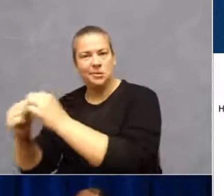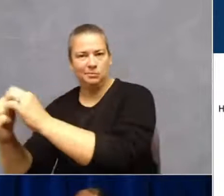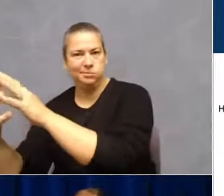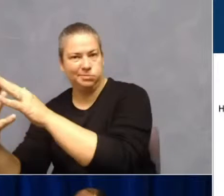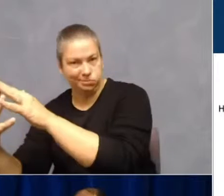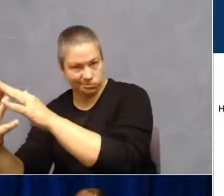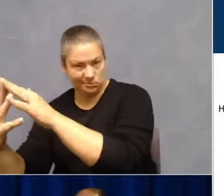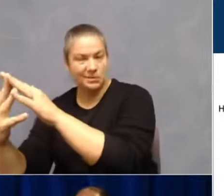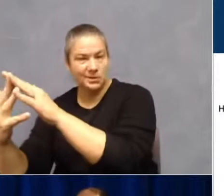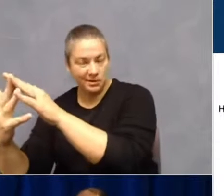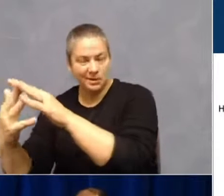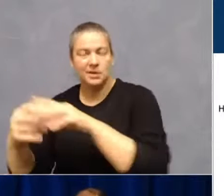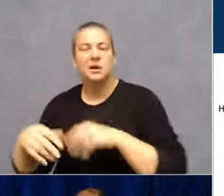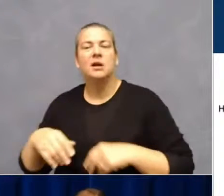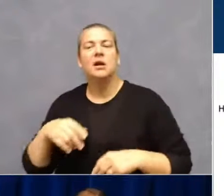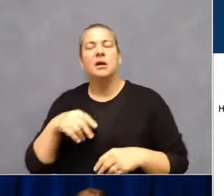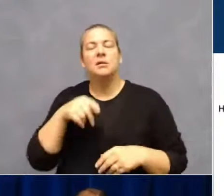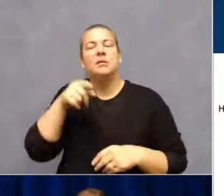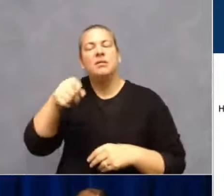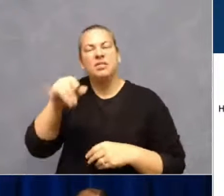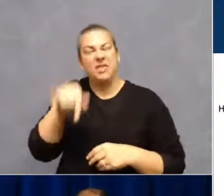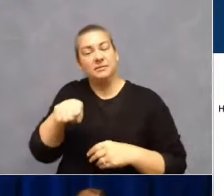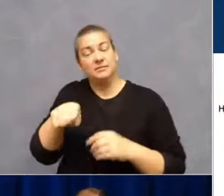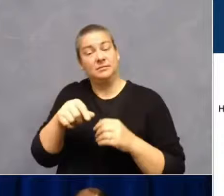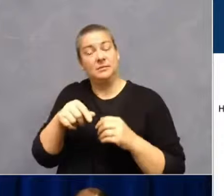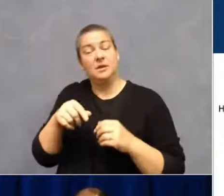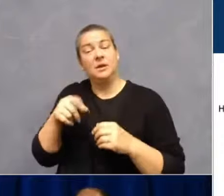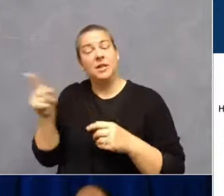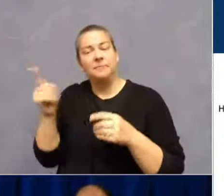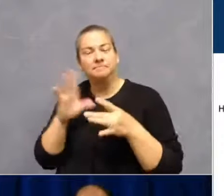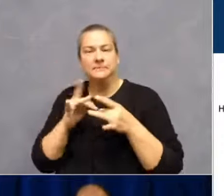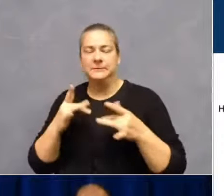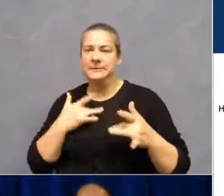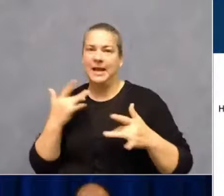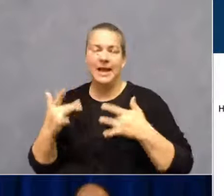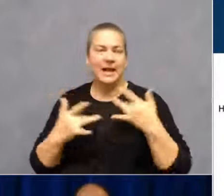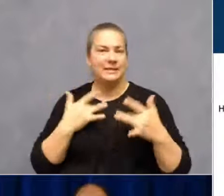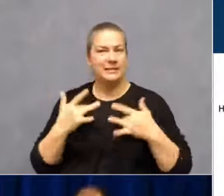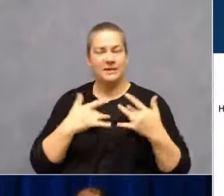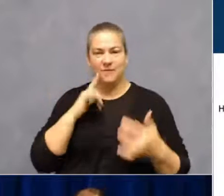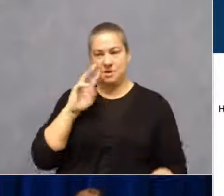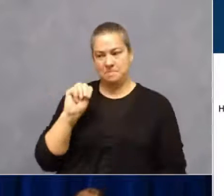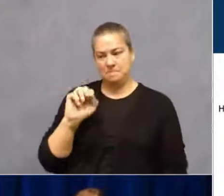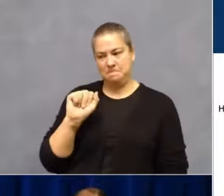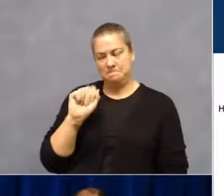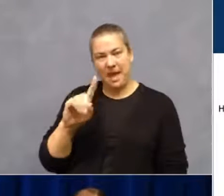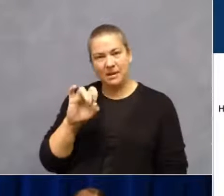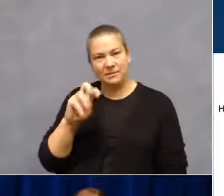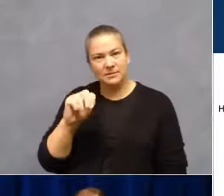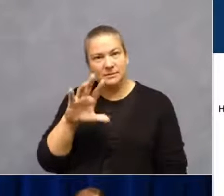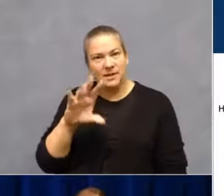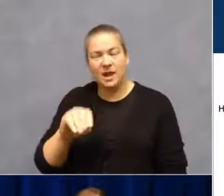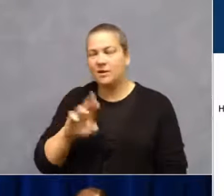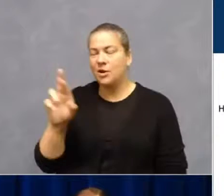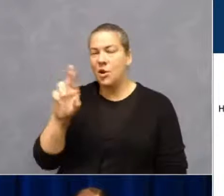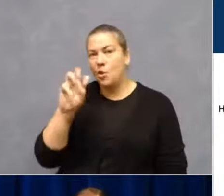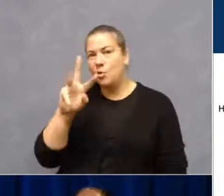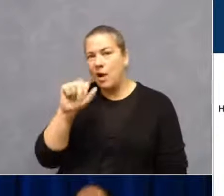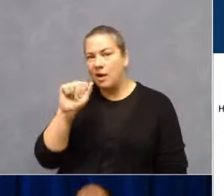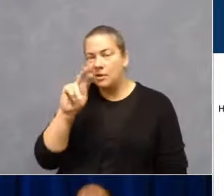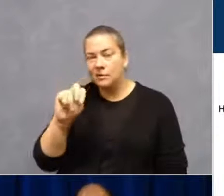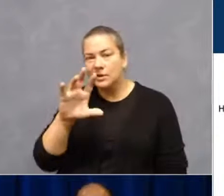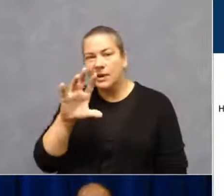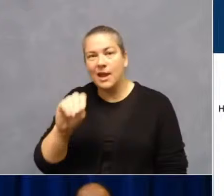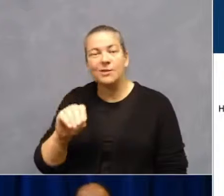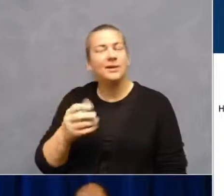president, and its local officials. An exciting time for Madison County, exciting time for Round County, and yes, there